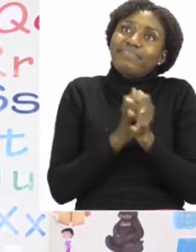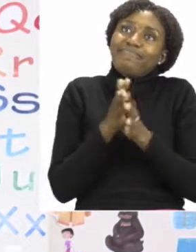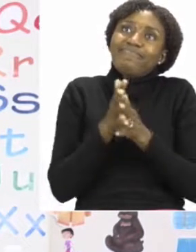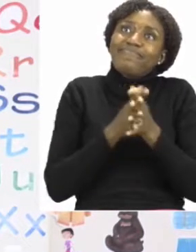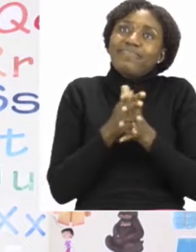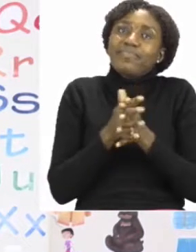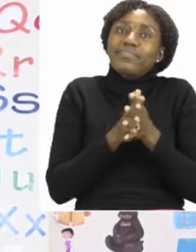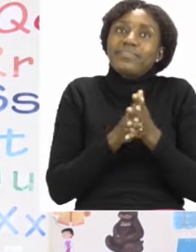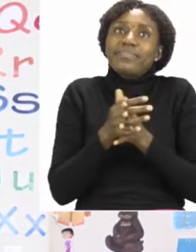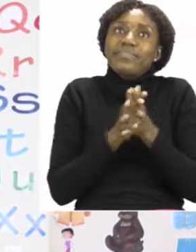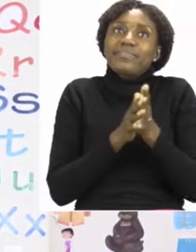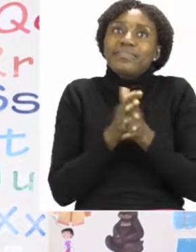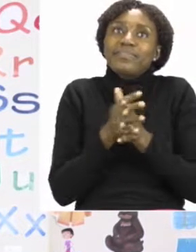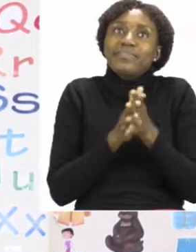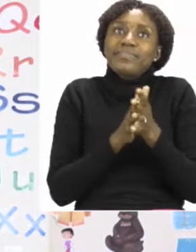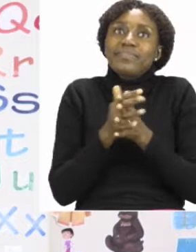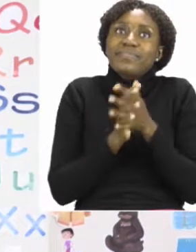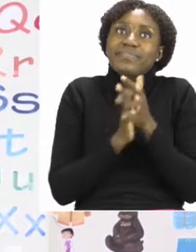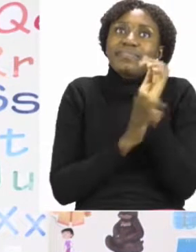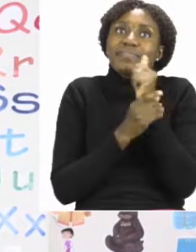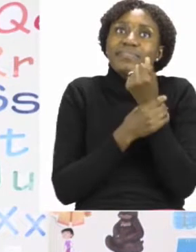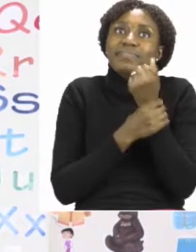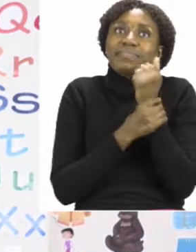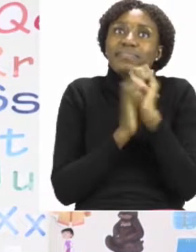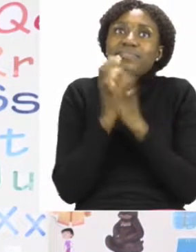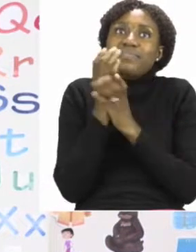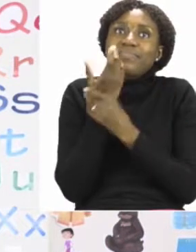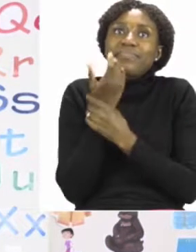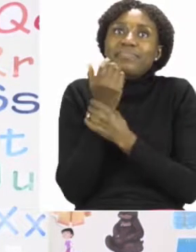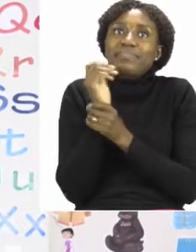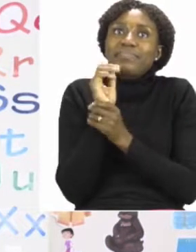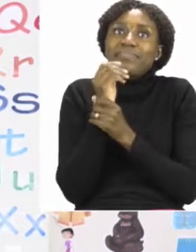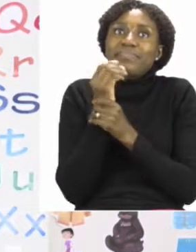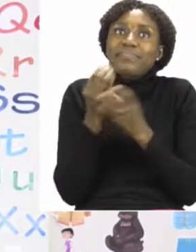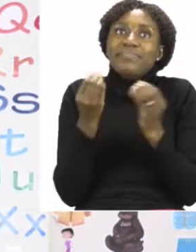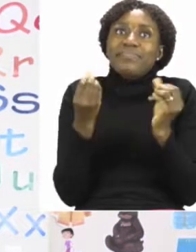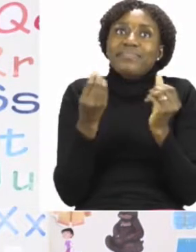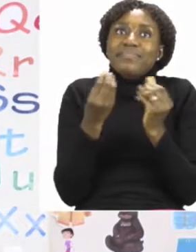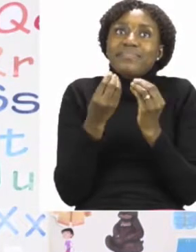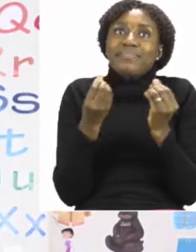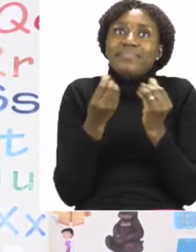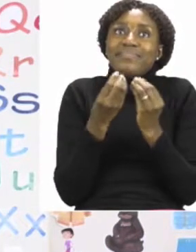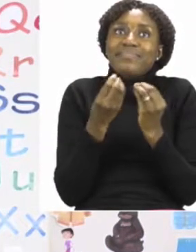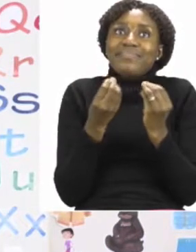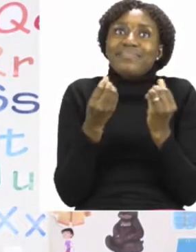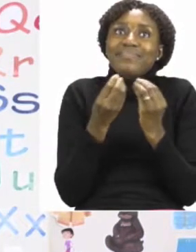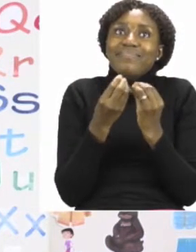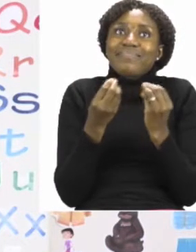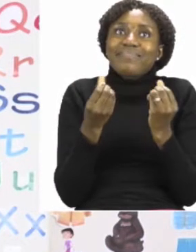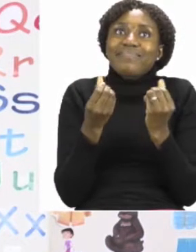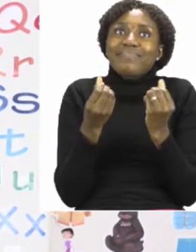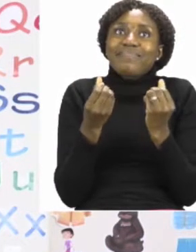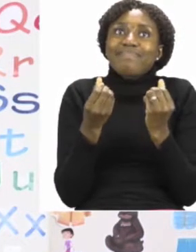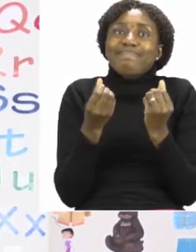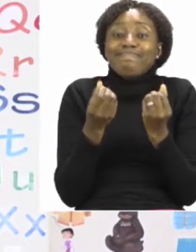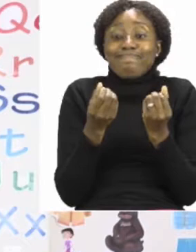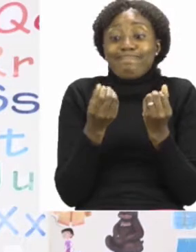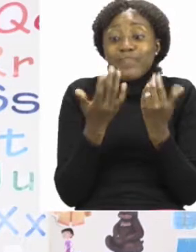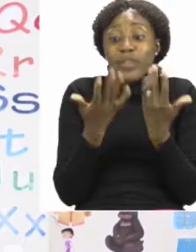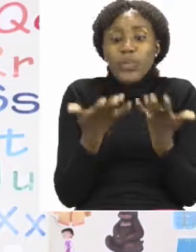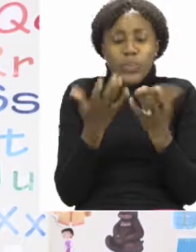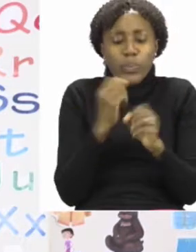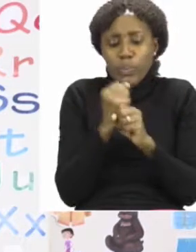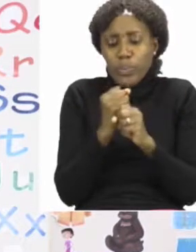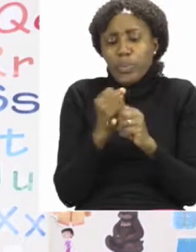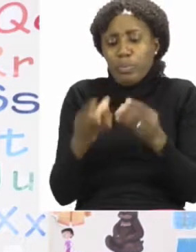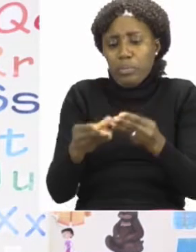between our fingers, on our wrists, and our fingertips too. Make sure your hands